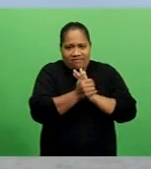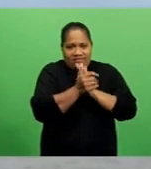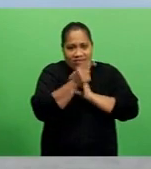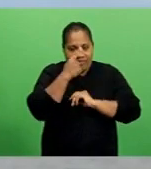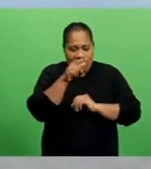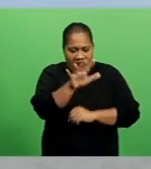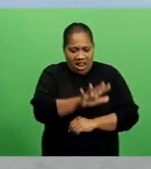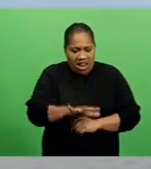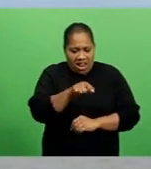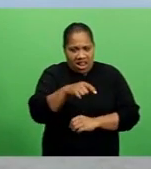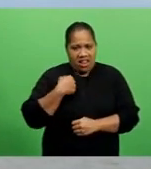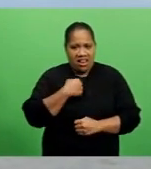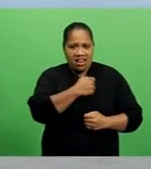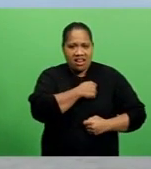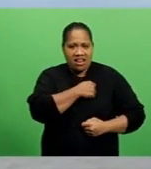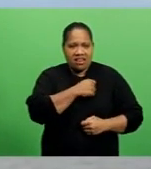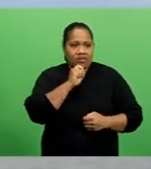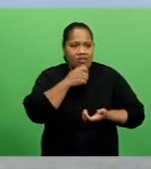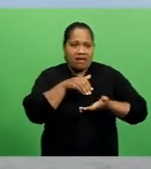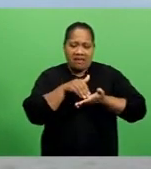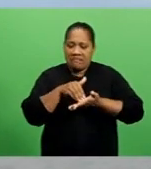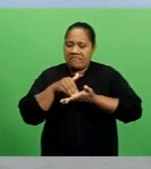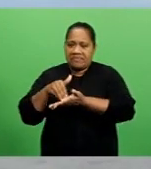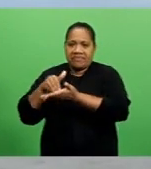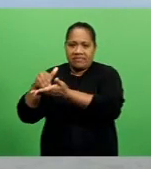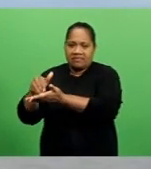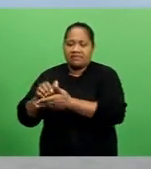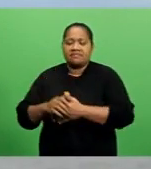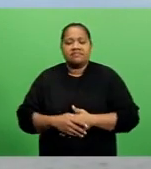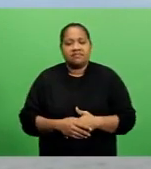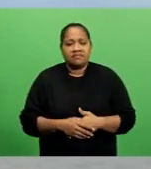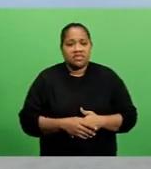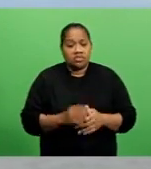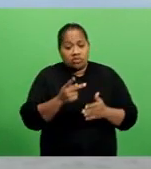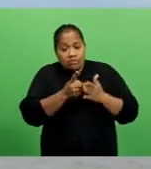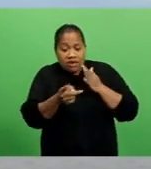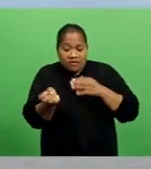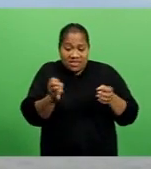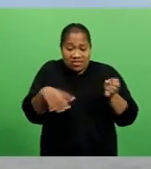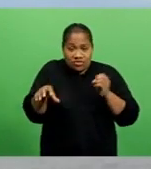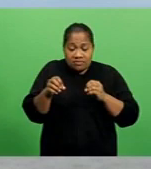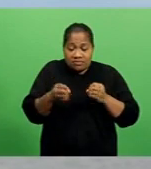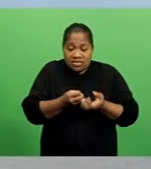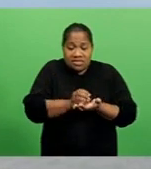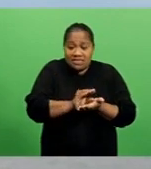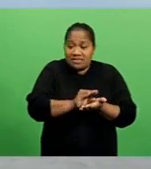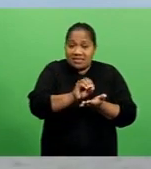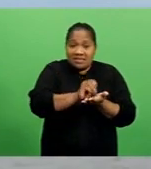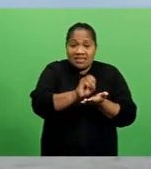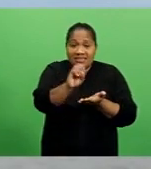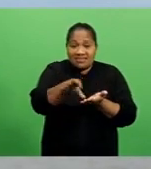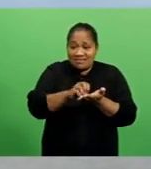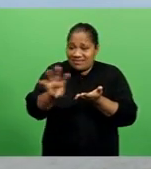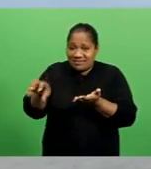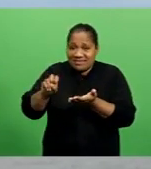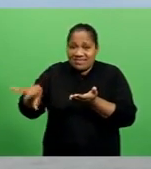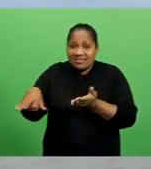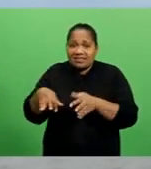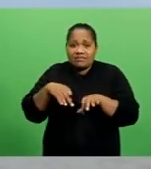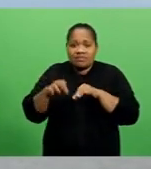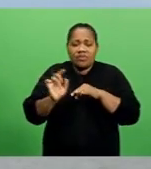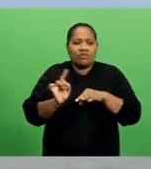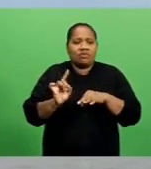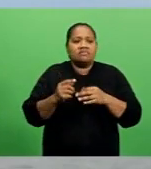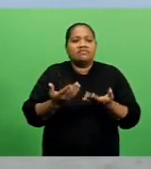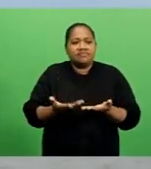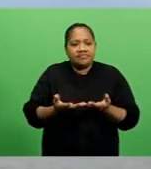for today are going to a number of other locations. So part of the distribution plan is they get loaded centrally onto the ship. It then